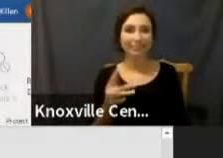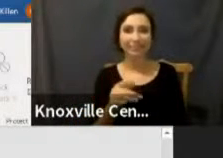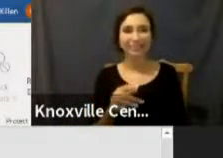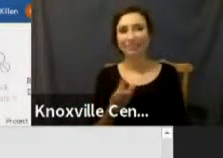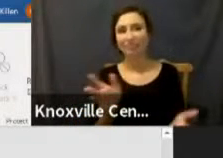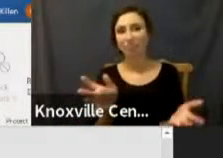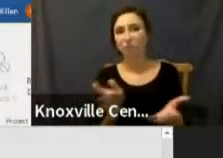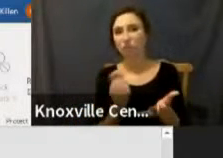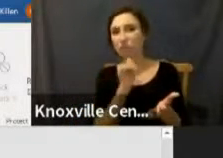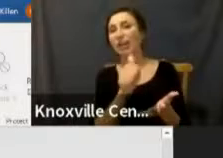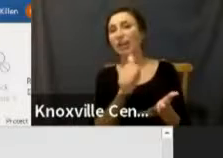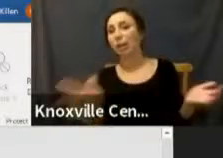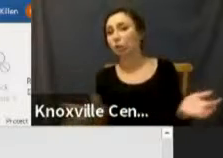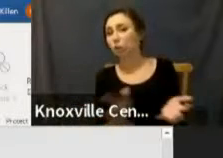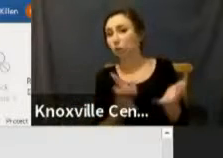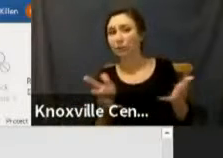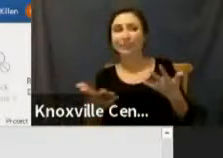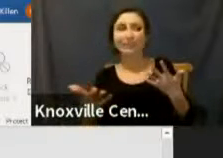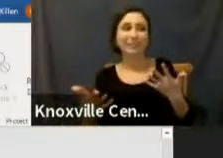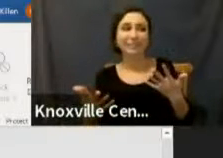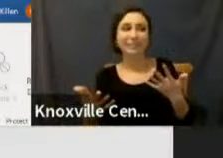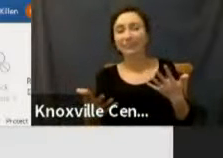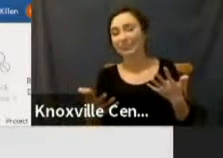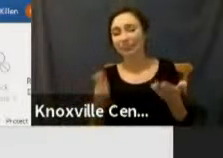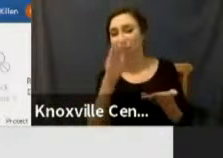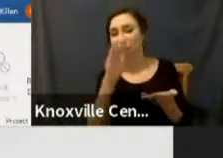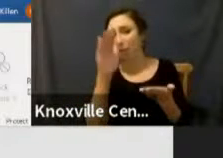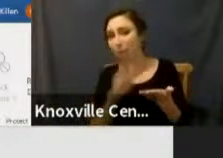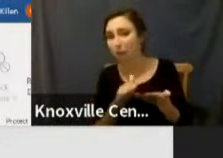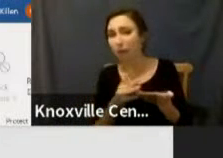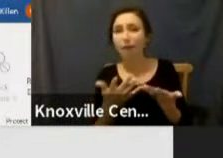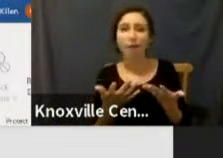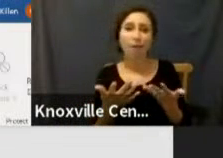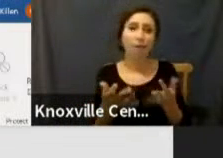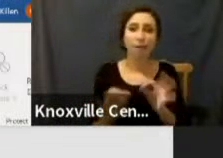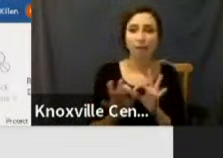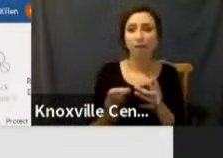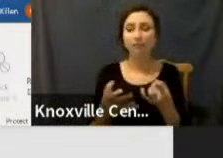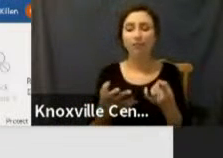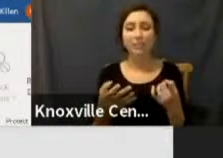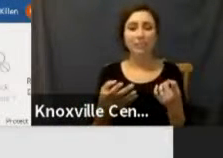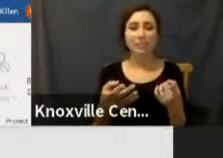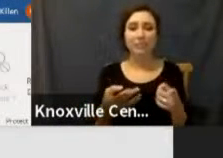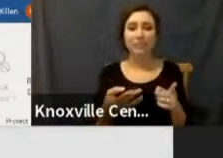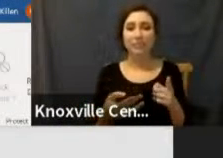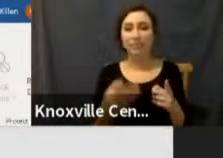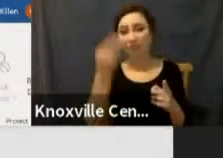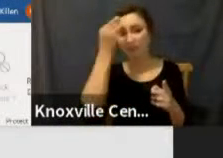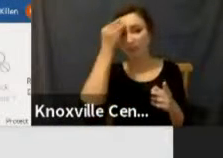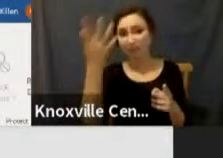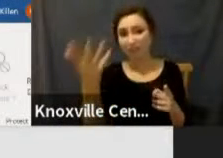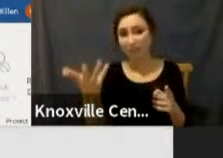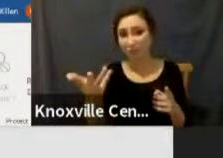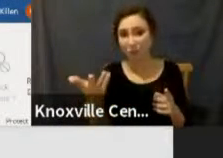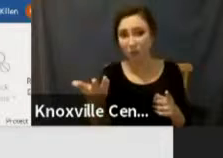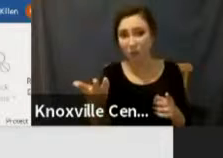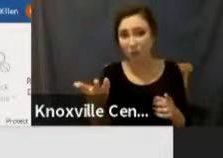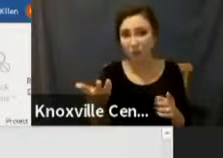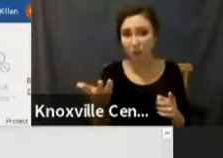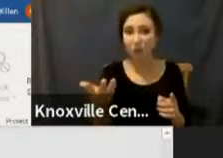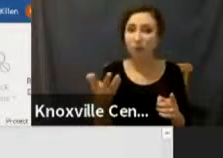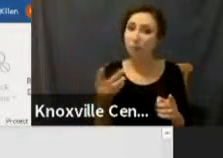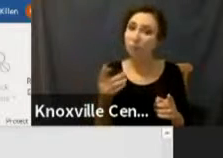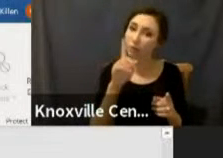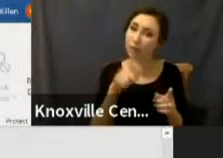discourage, minimize, reduce, just to let people know, look, we realize, a judgment call has to